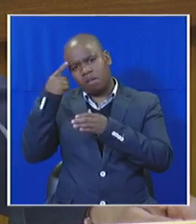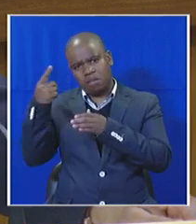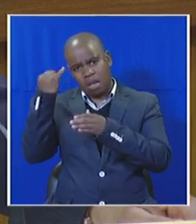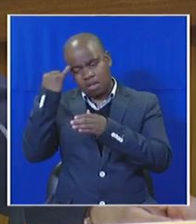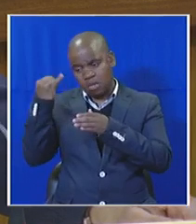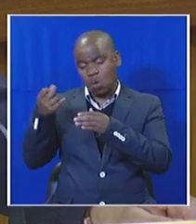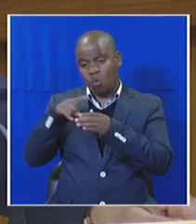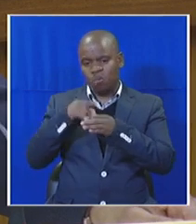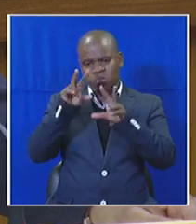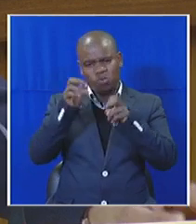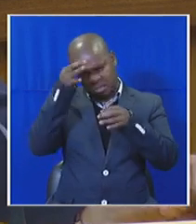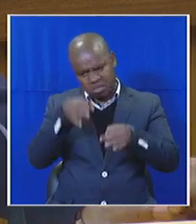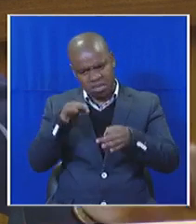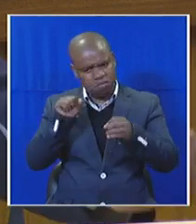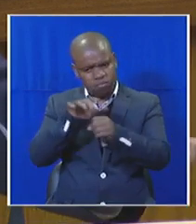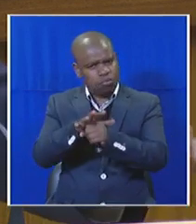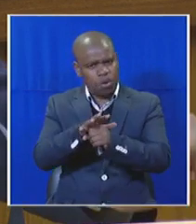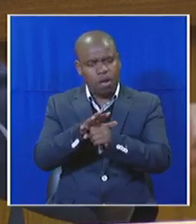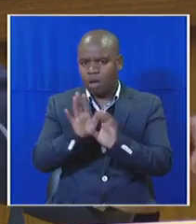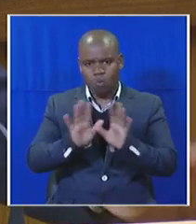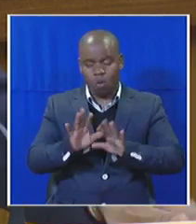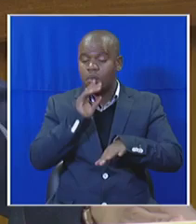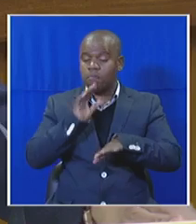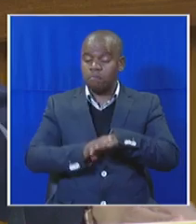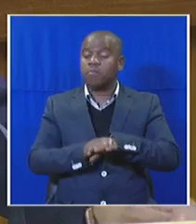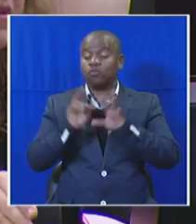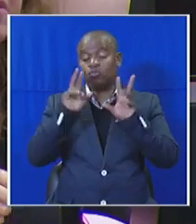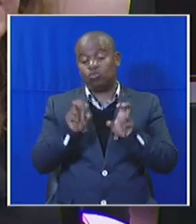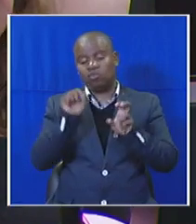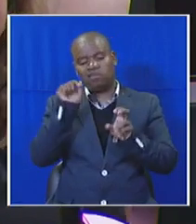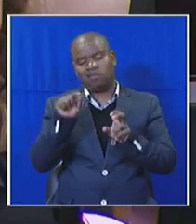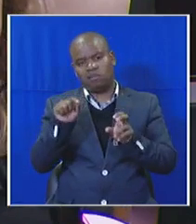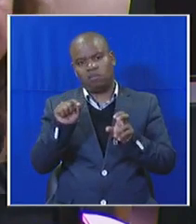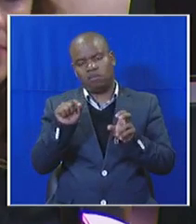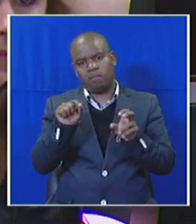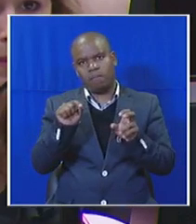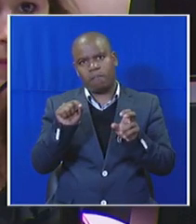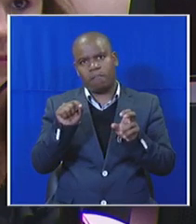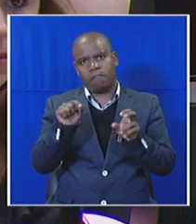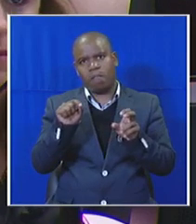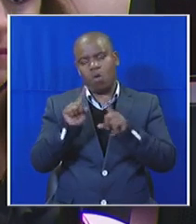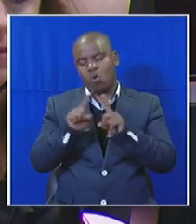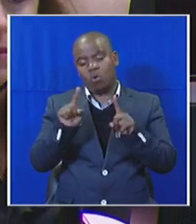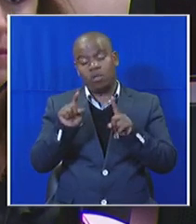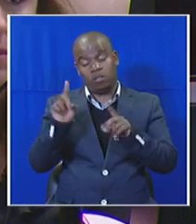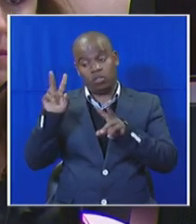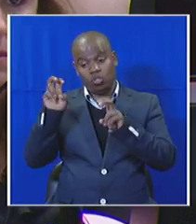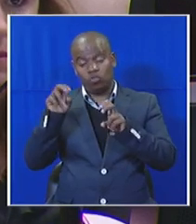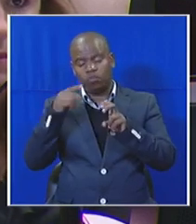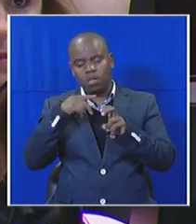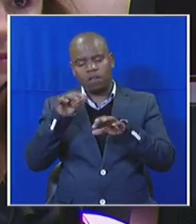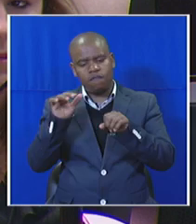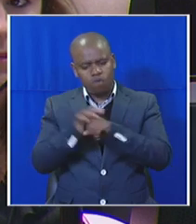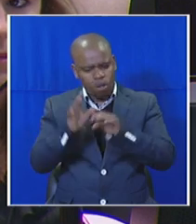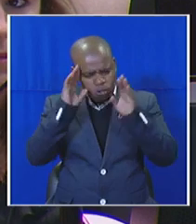decision, because that kind of matter was not an issue to be looked at.